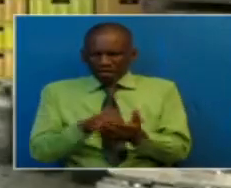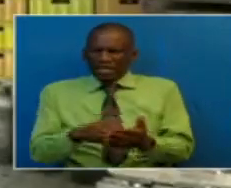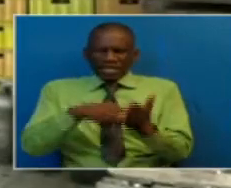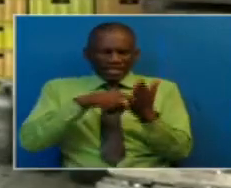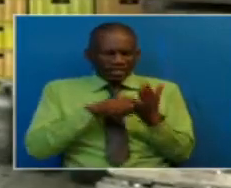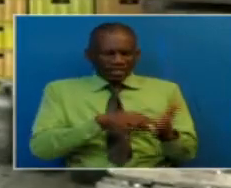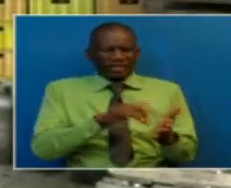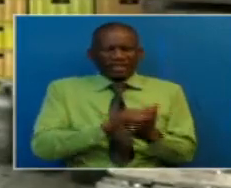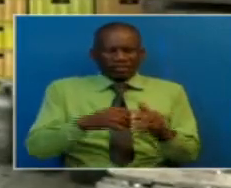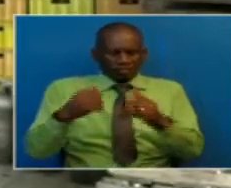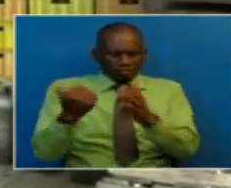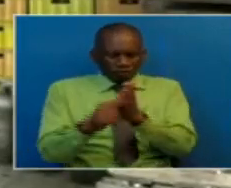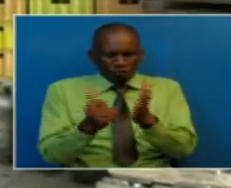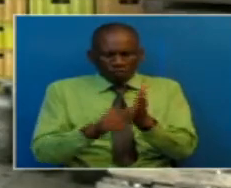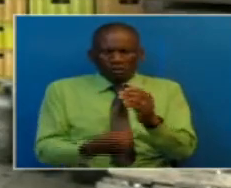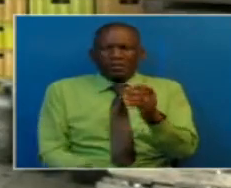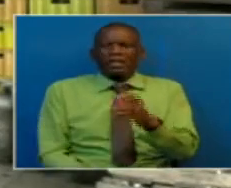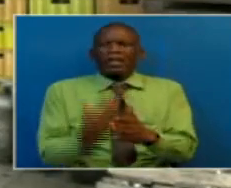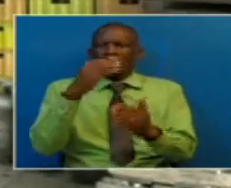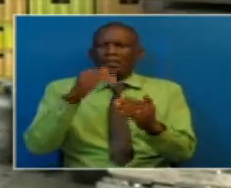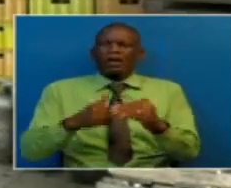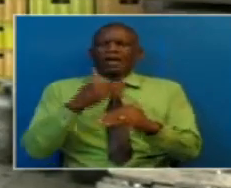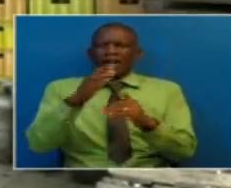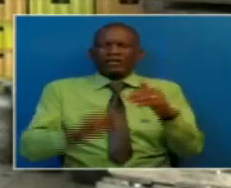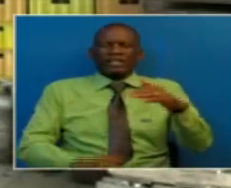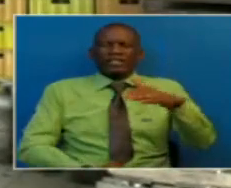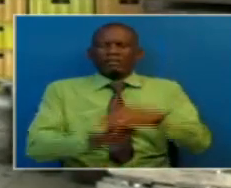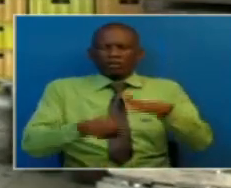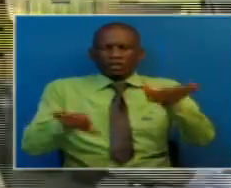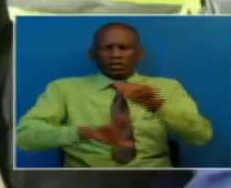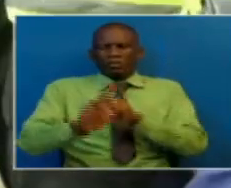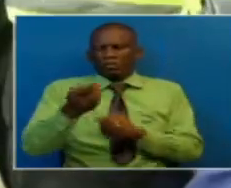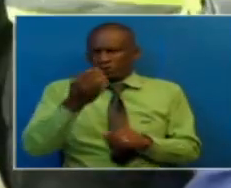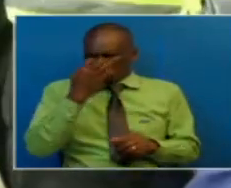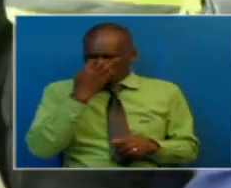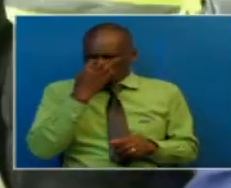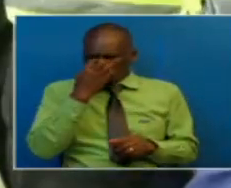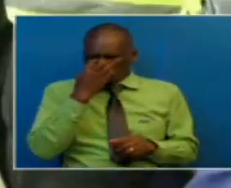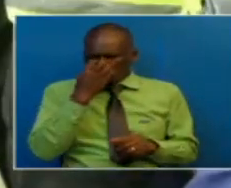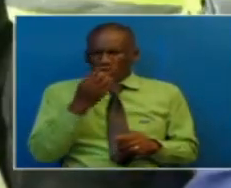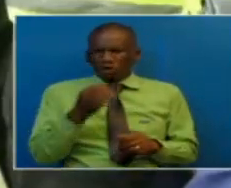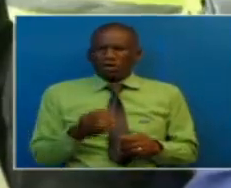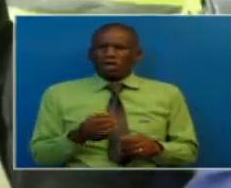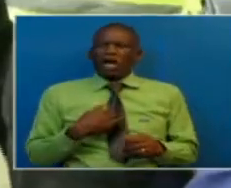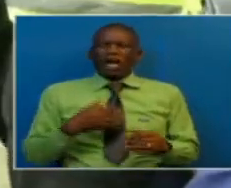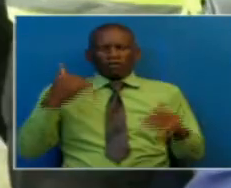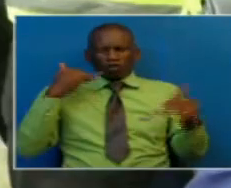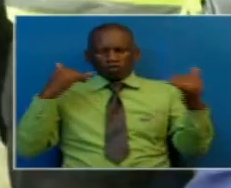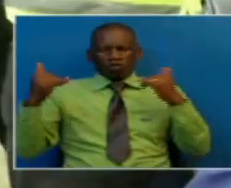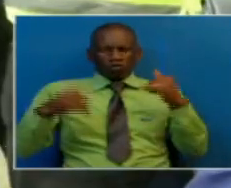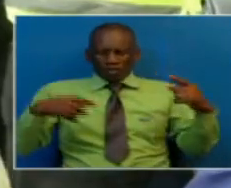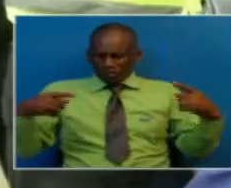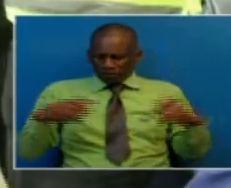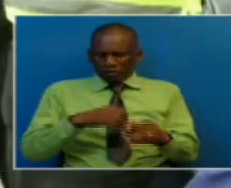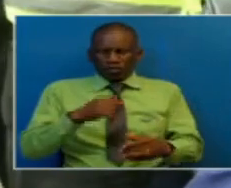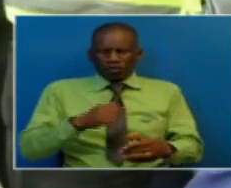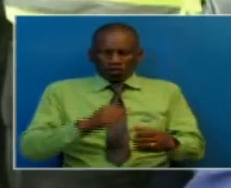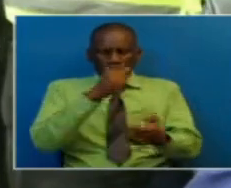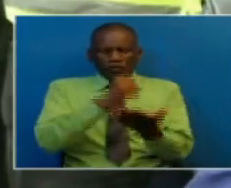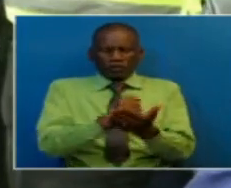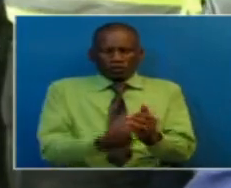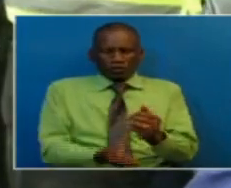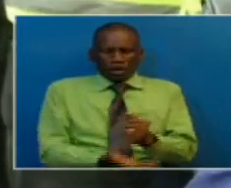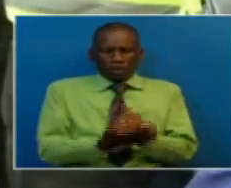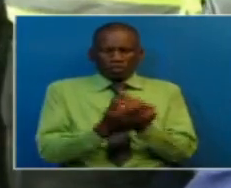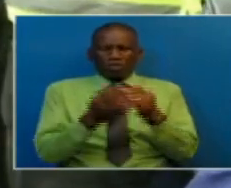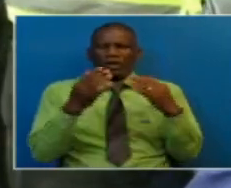insists her tribulations stem out of her support for Deputy President William Ruto. I've called various offices for intervention, and